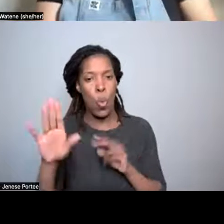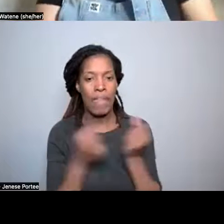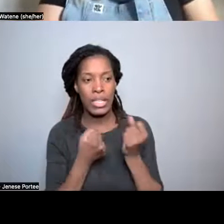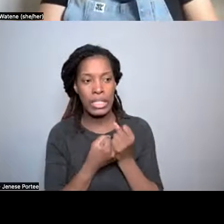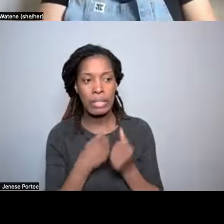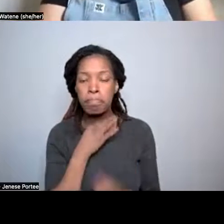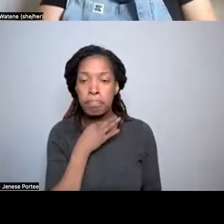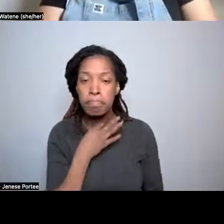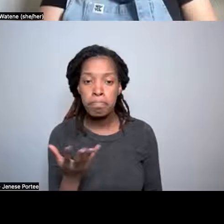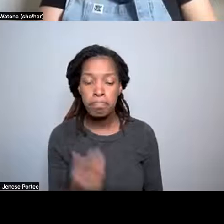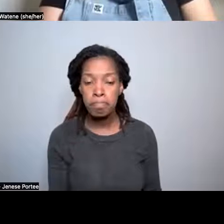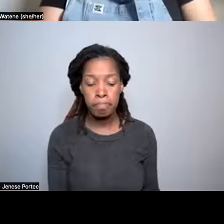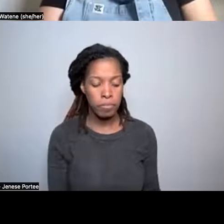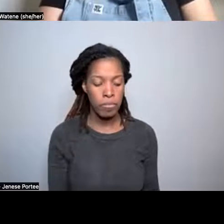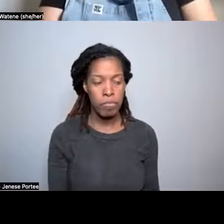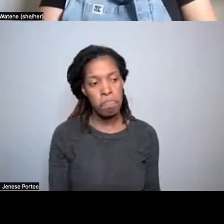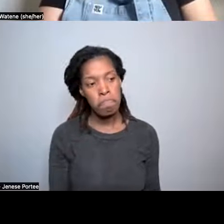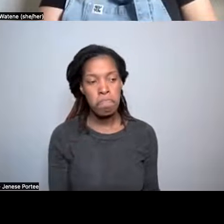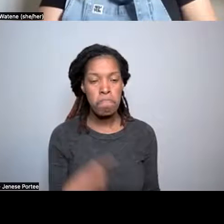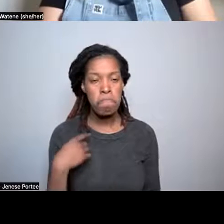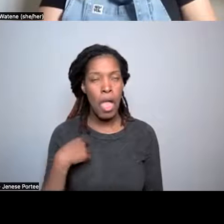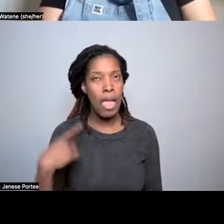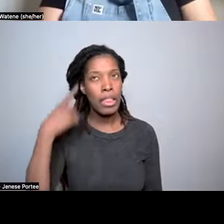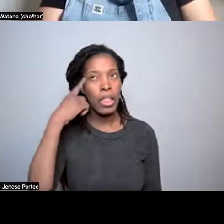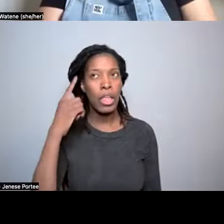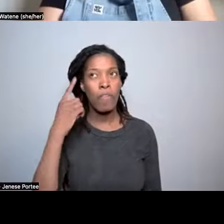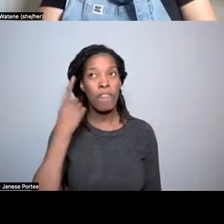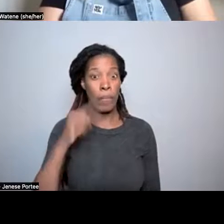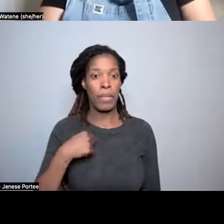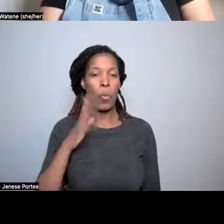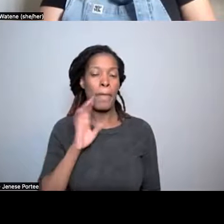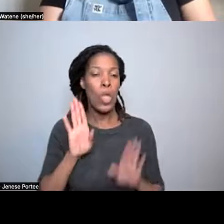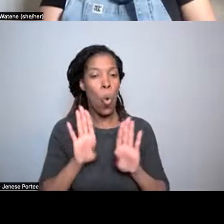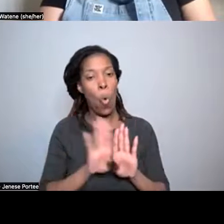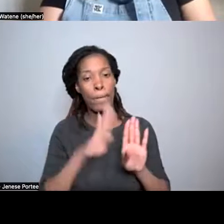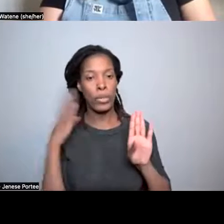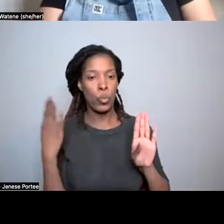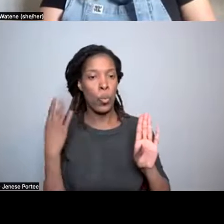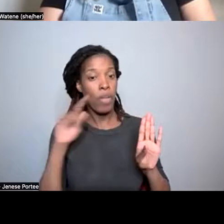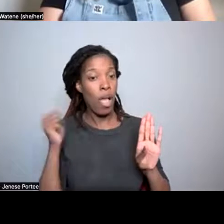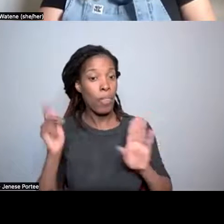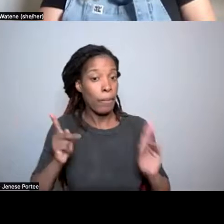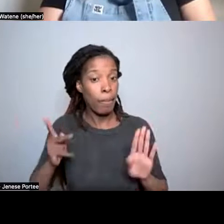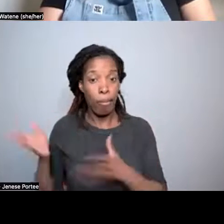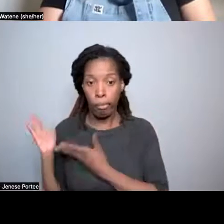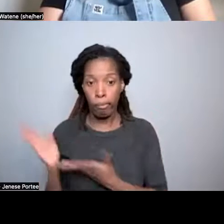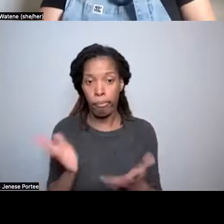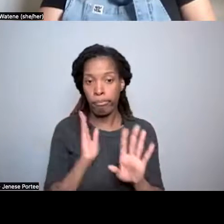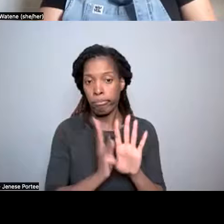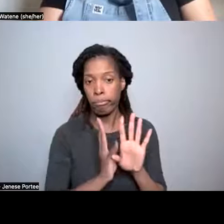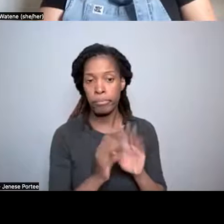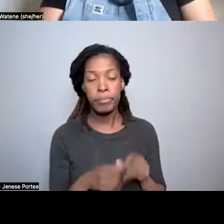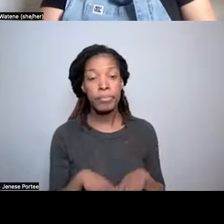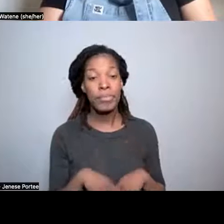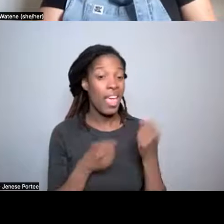I think it would be opening the door for others. I think advocacy can be quite a lonely